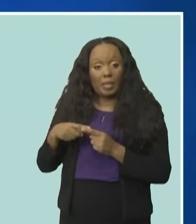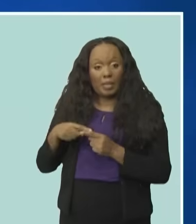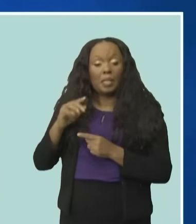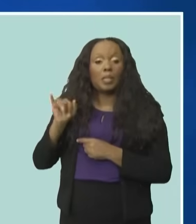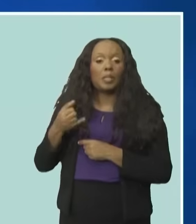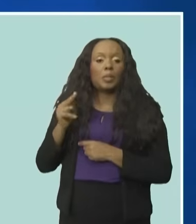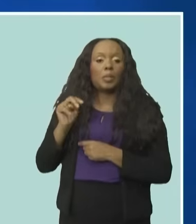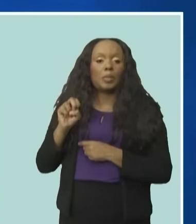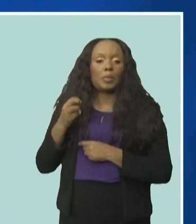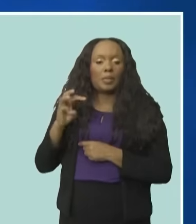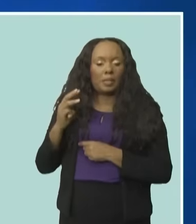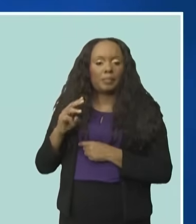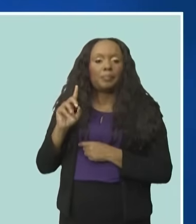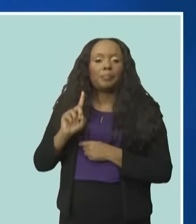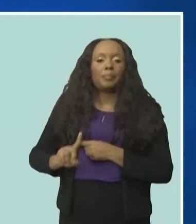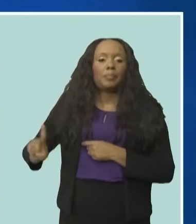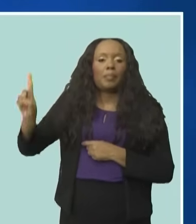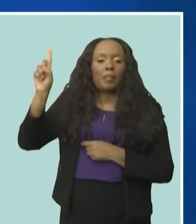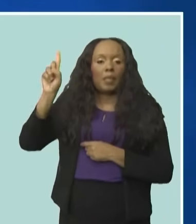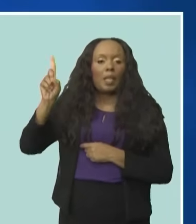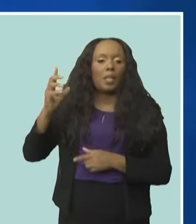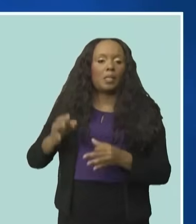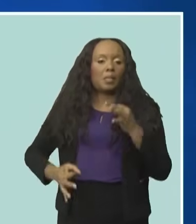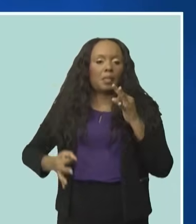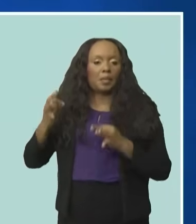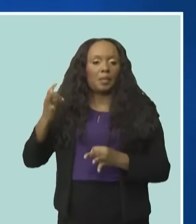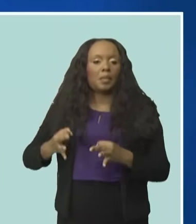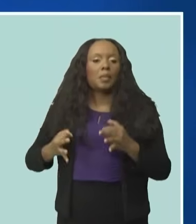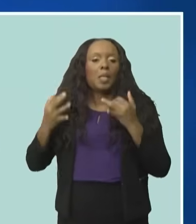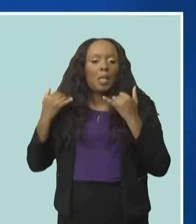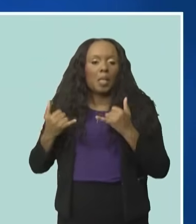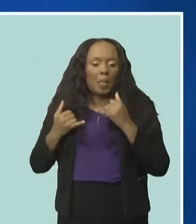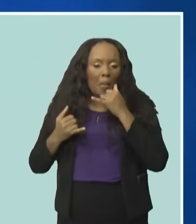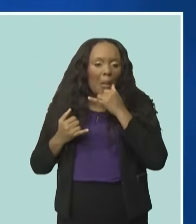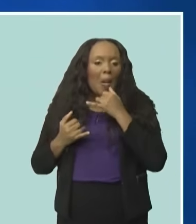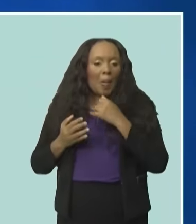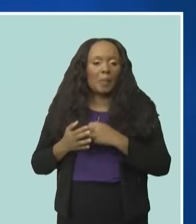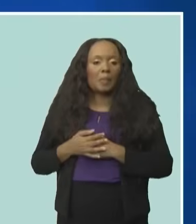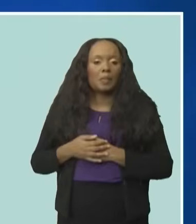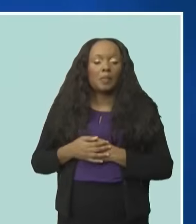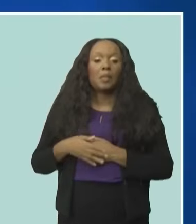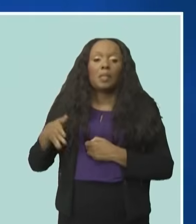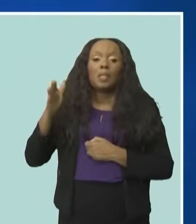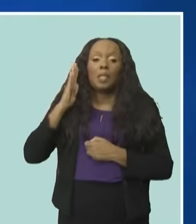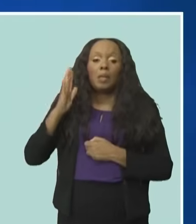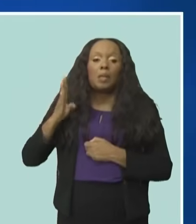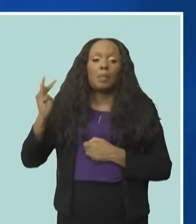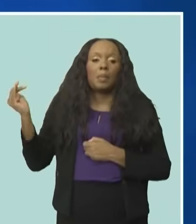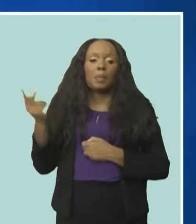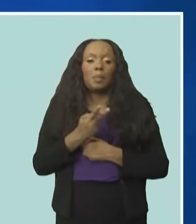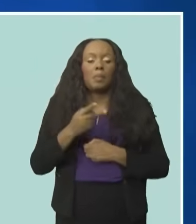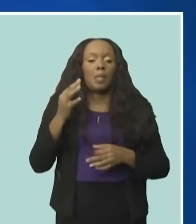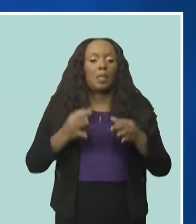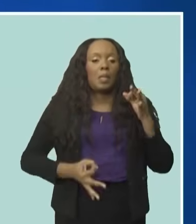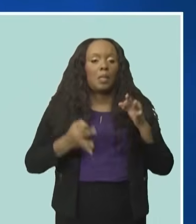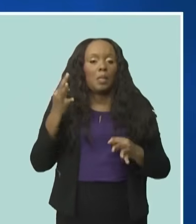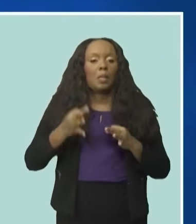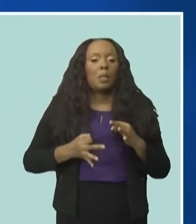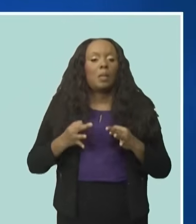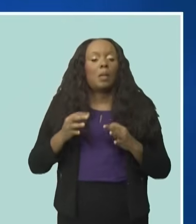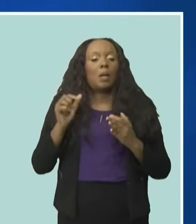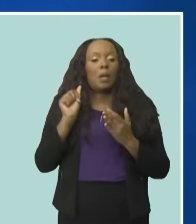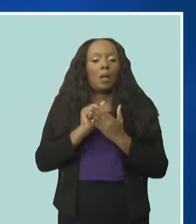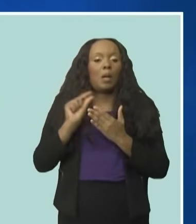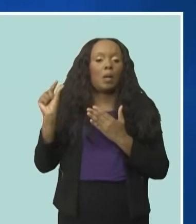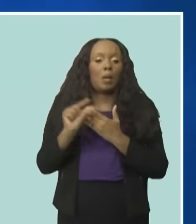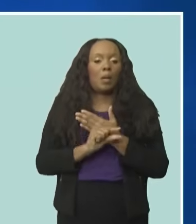when he appeared before Chief Magistrate Ian Weeks in the Criminal Court No. 1 in the District A Magistrates Court. Jordan